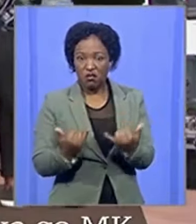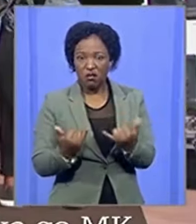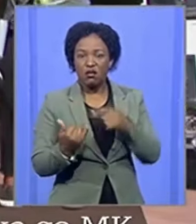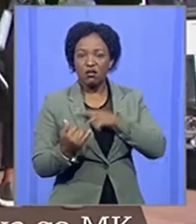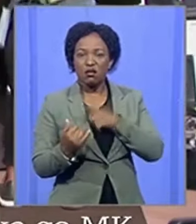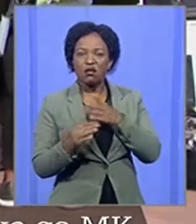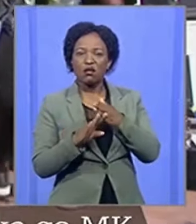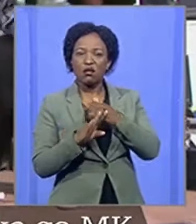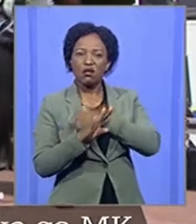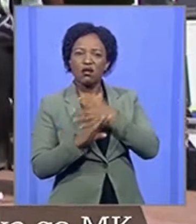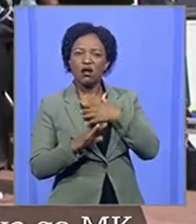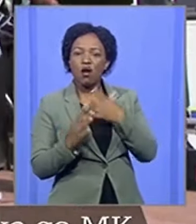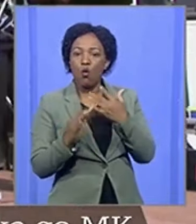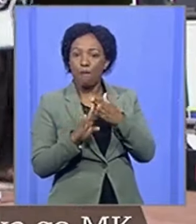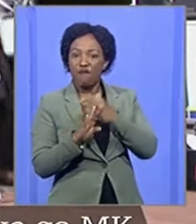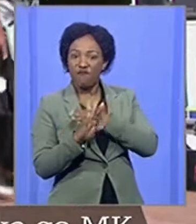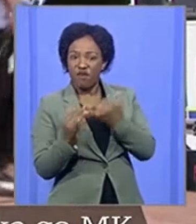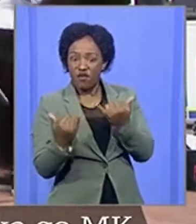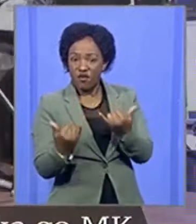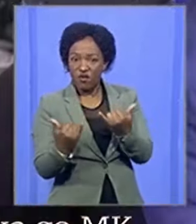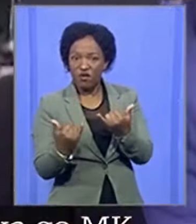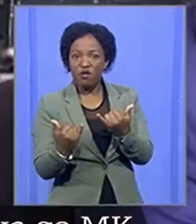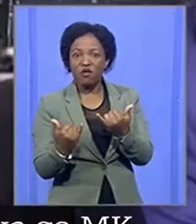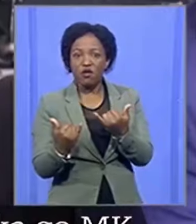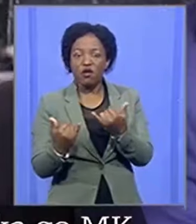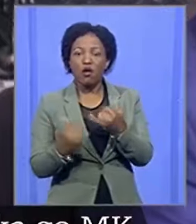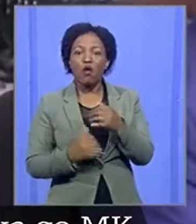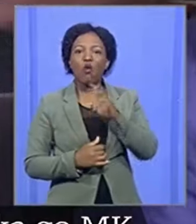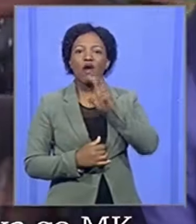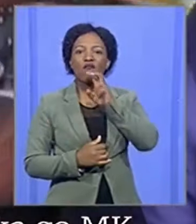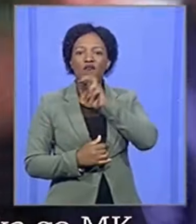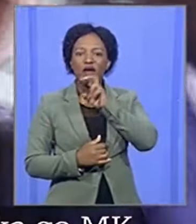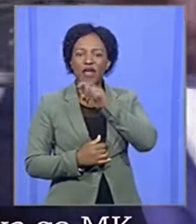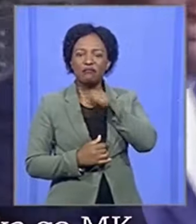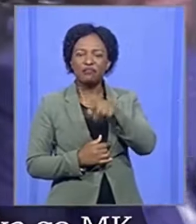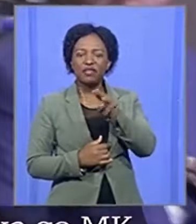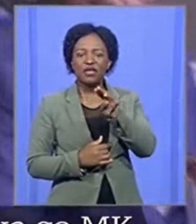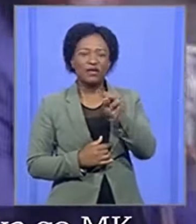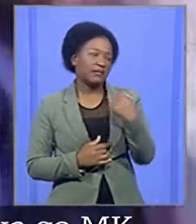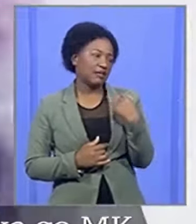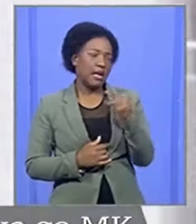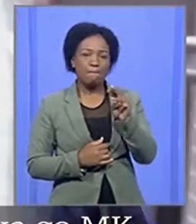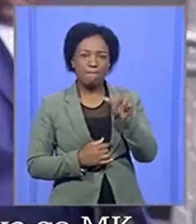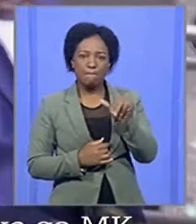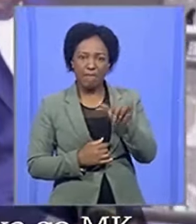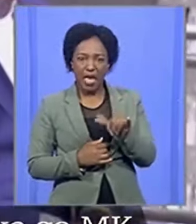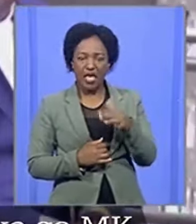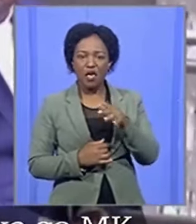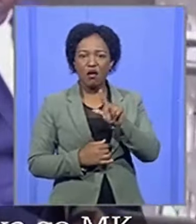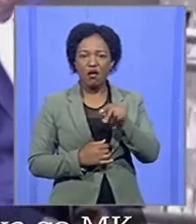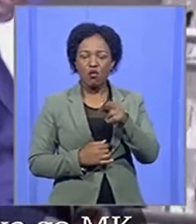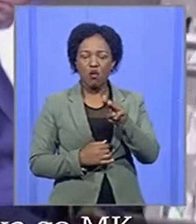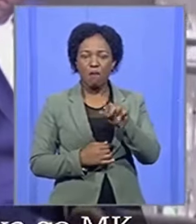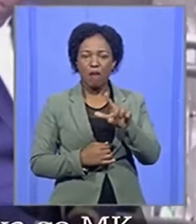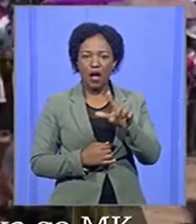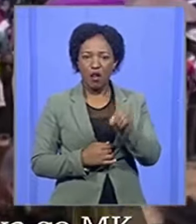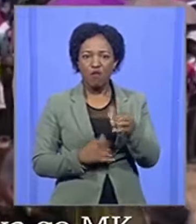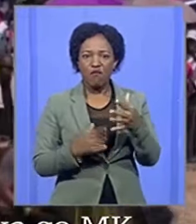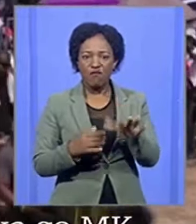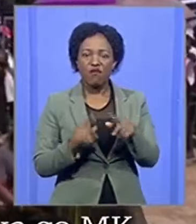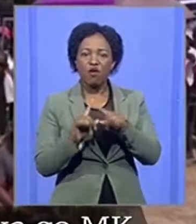lengwadilwe pele ga la bjale ba kere pele ga la 5 Mopitlo fa o Khumalo a kgopetšego khomišene ya dikgetho go tloša Zuma bjalo